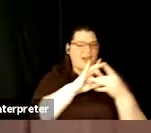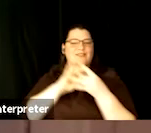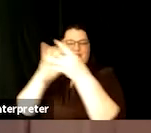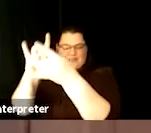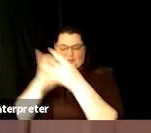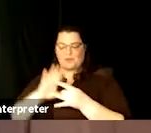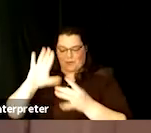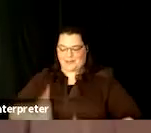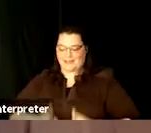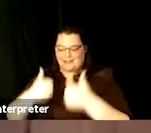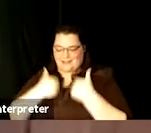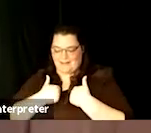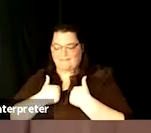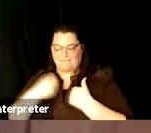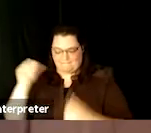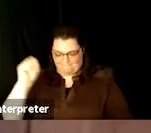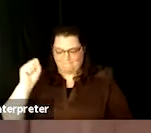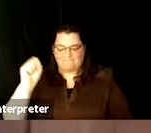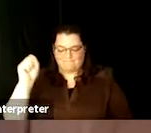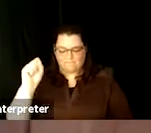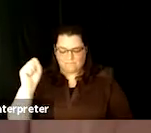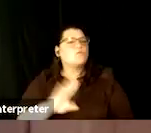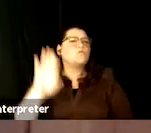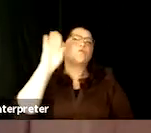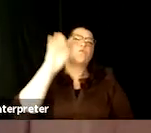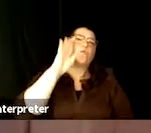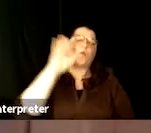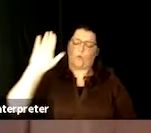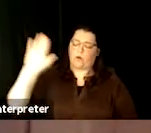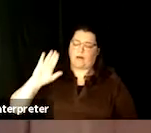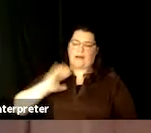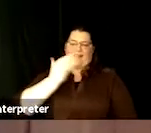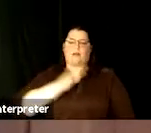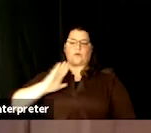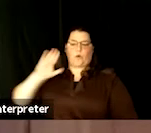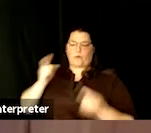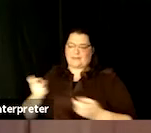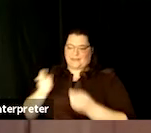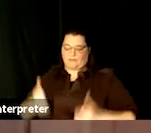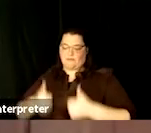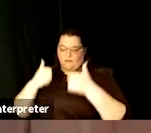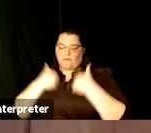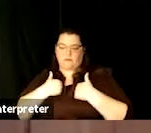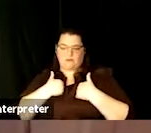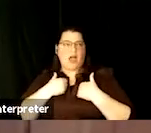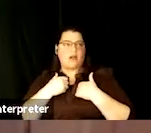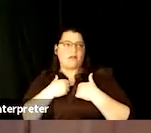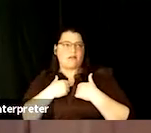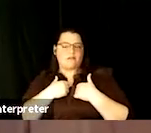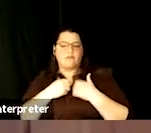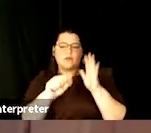of sin might be destroyed, and we might no longer be enslaved to sin. For whoever